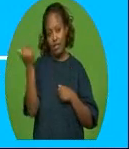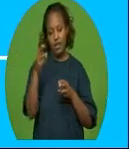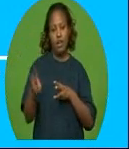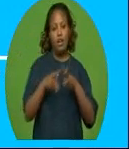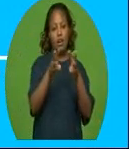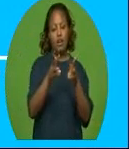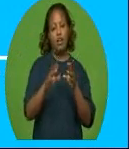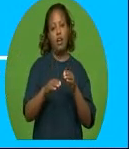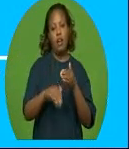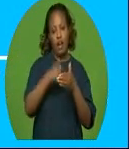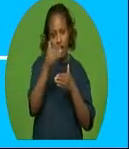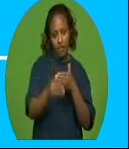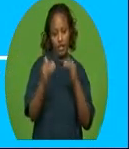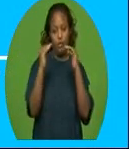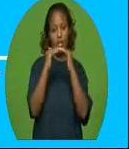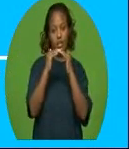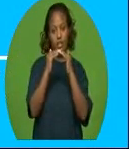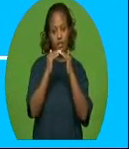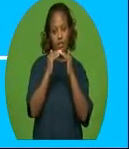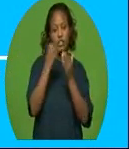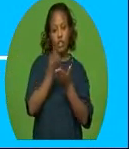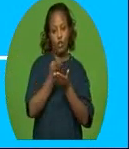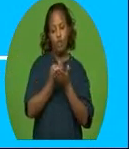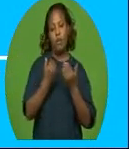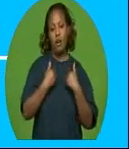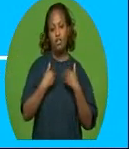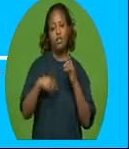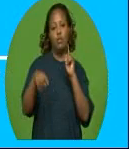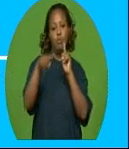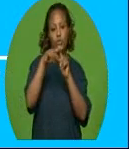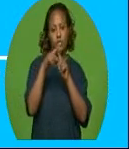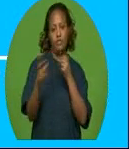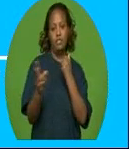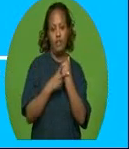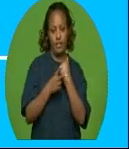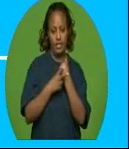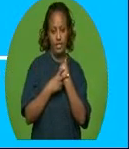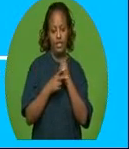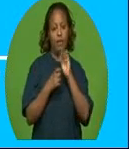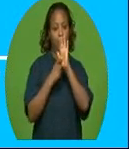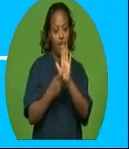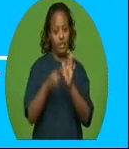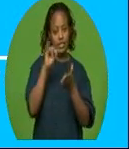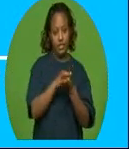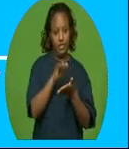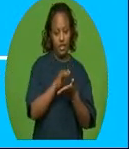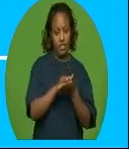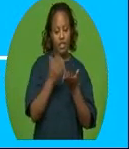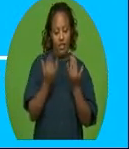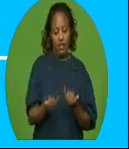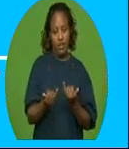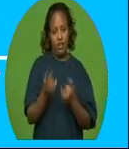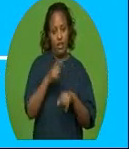other hand, after the break-even, the economy has positive savings, implying